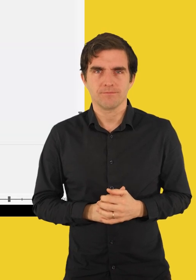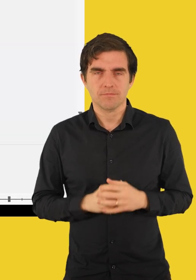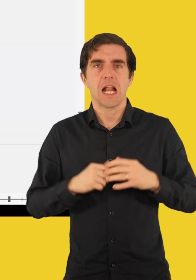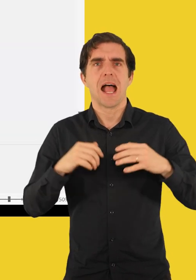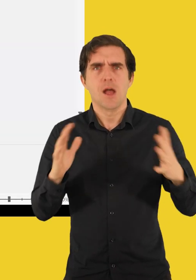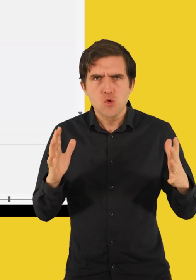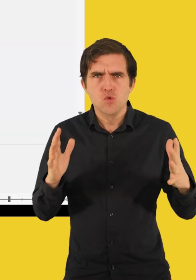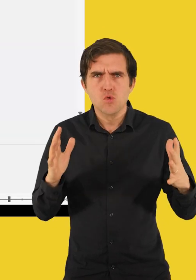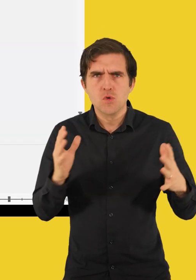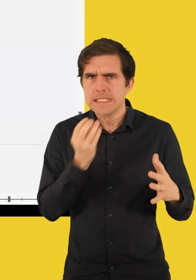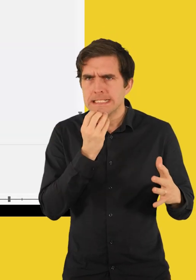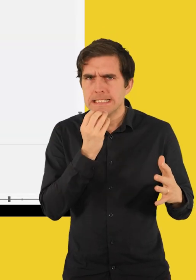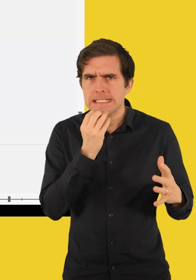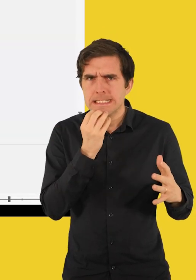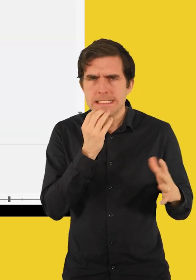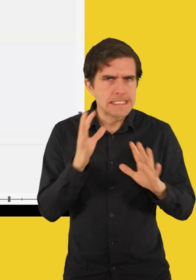And then,